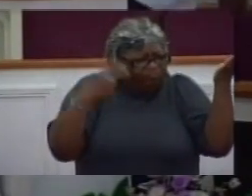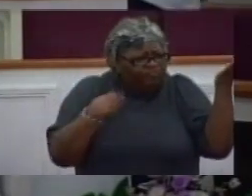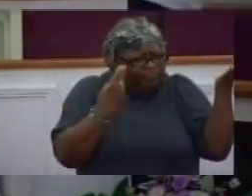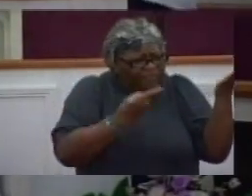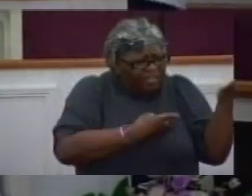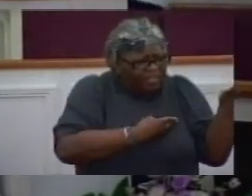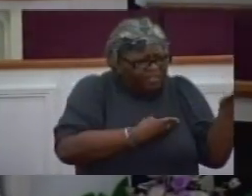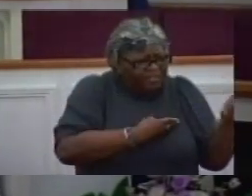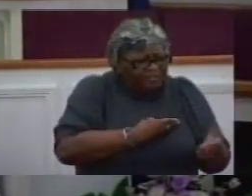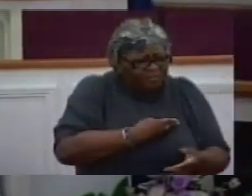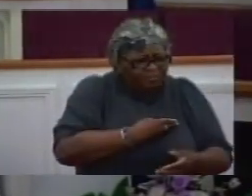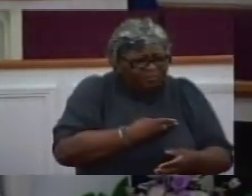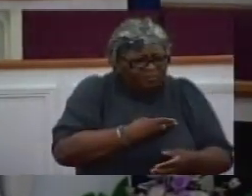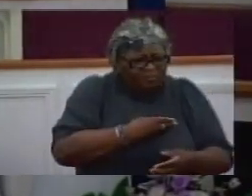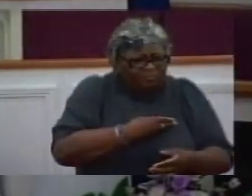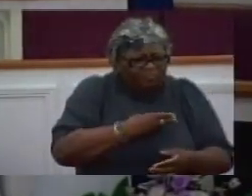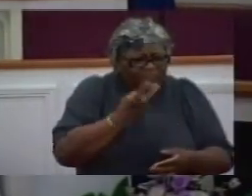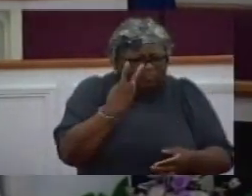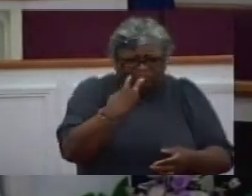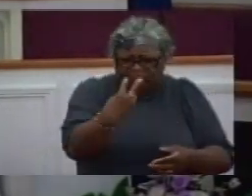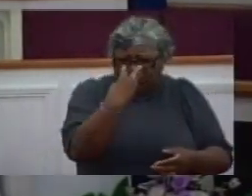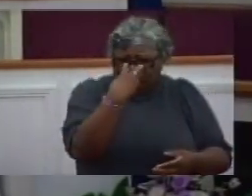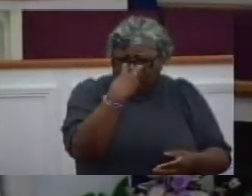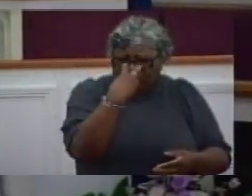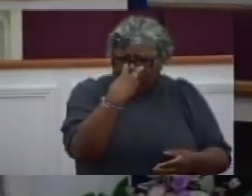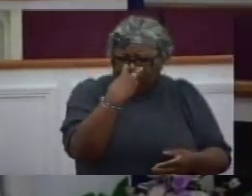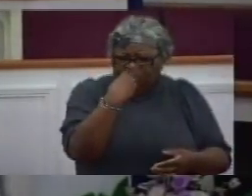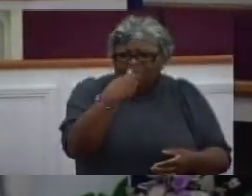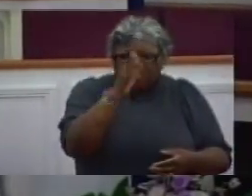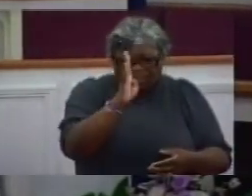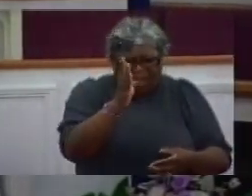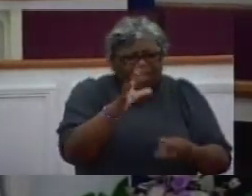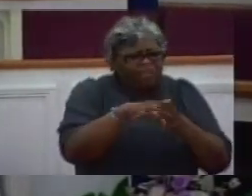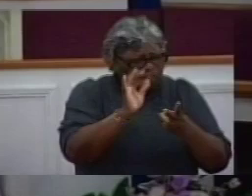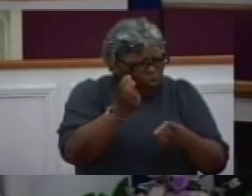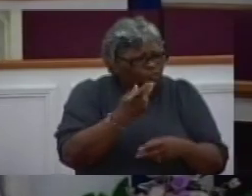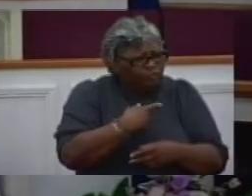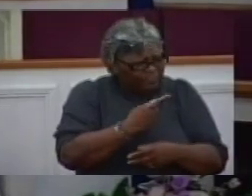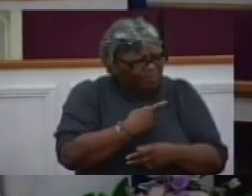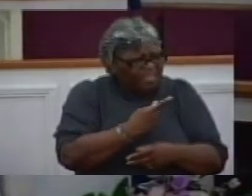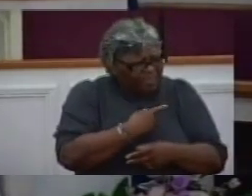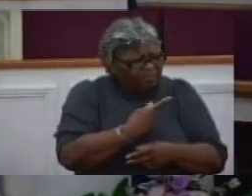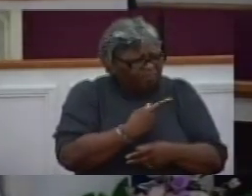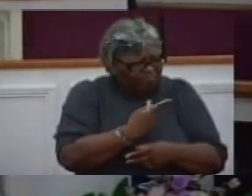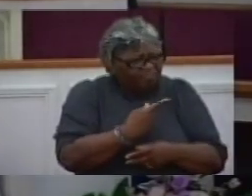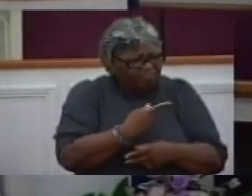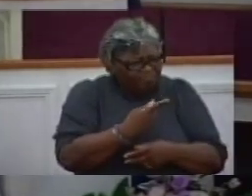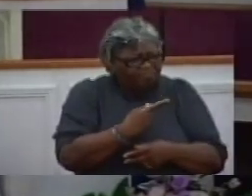Just point your finger at yourself and say, God chose me.